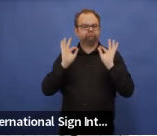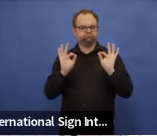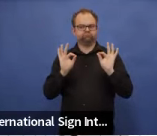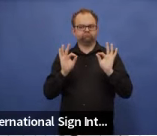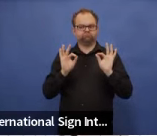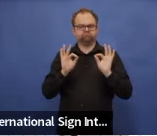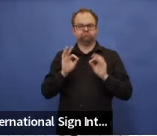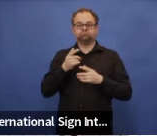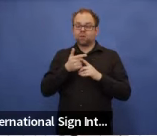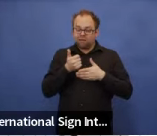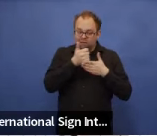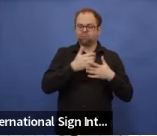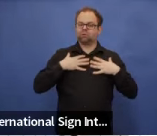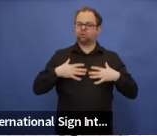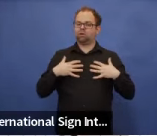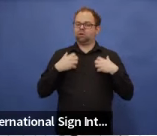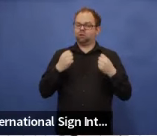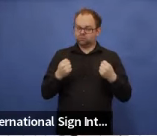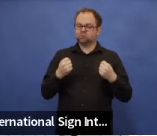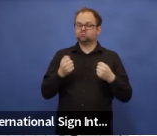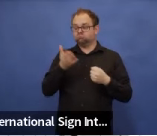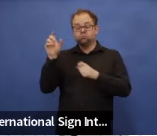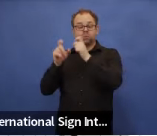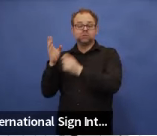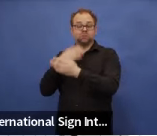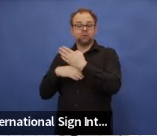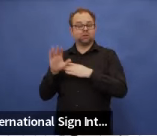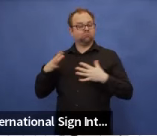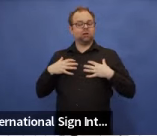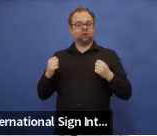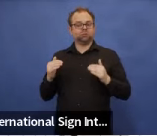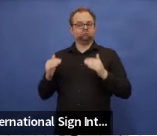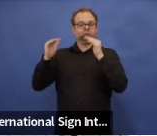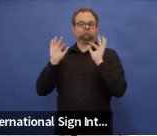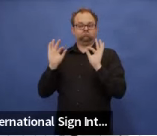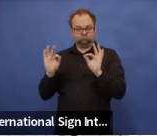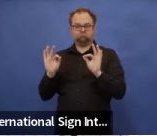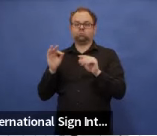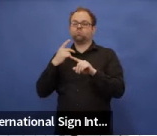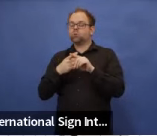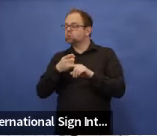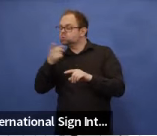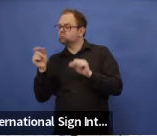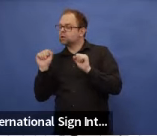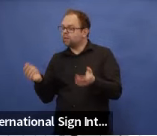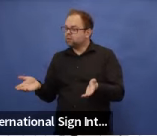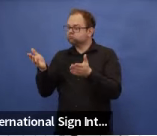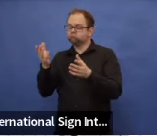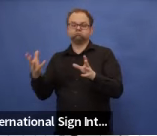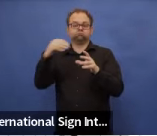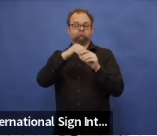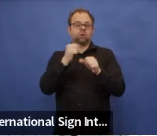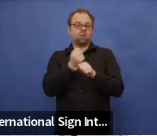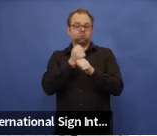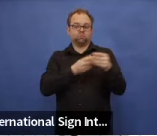Promoting the inclusion of persons with disabilities according to the Convention of the Rights